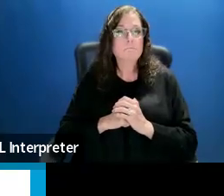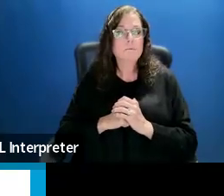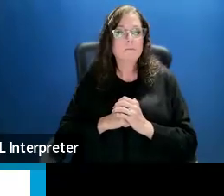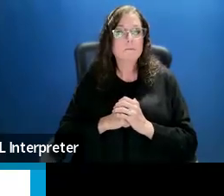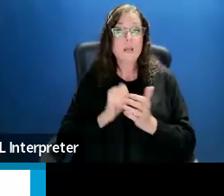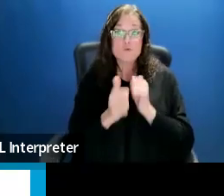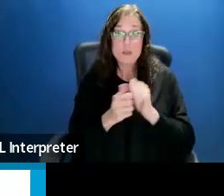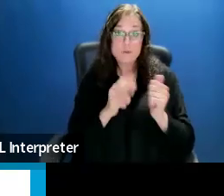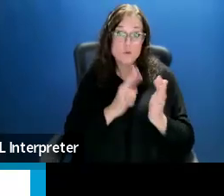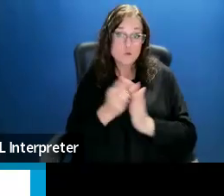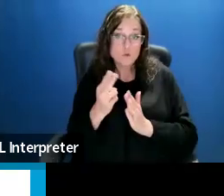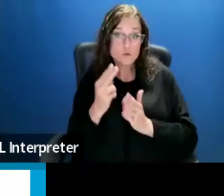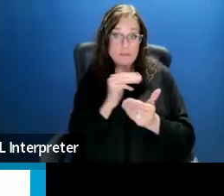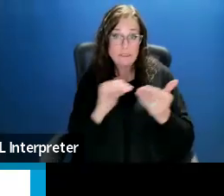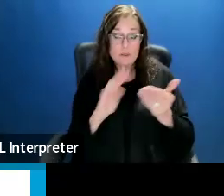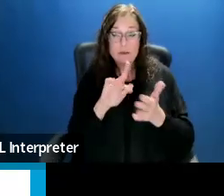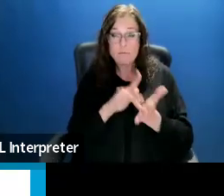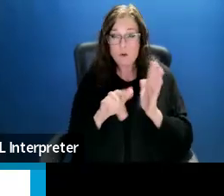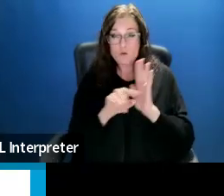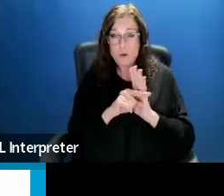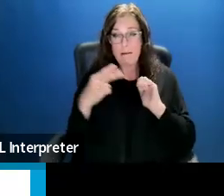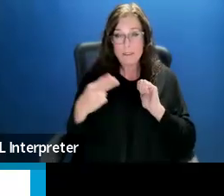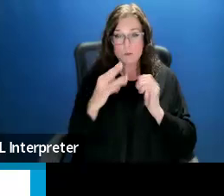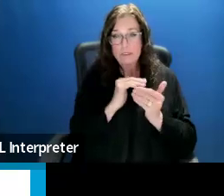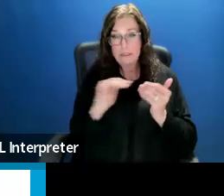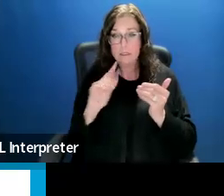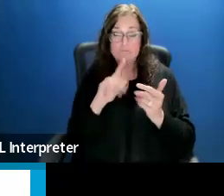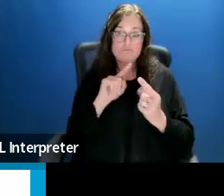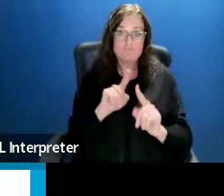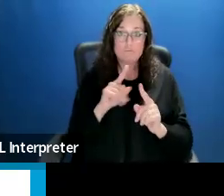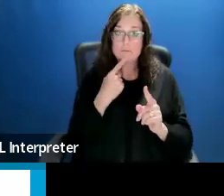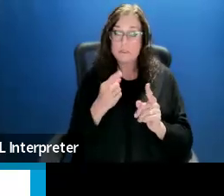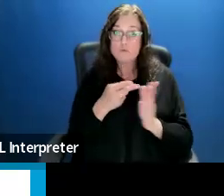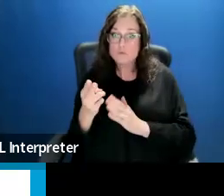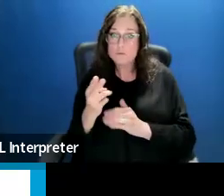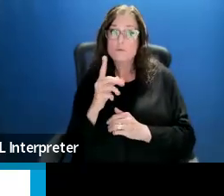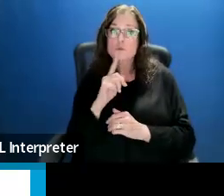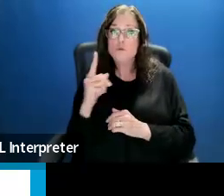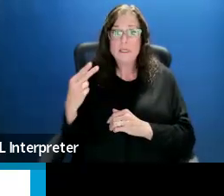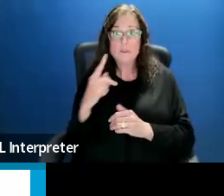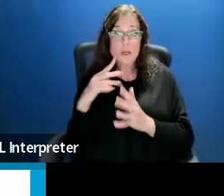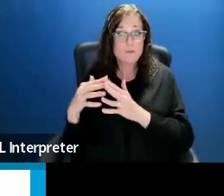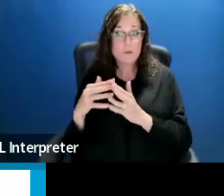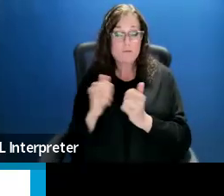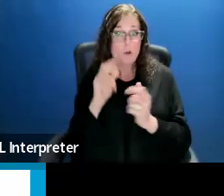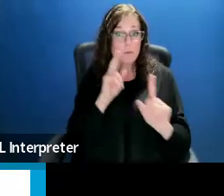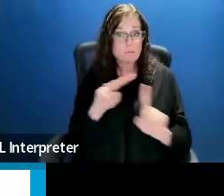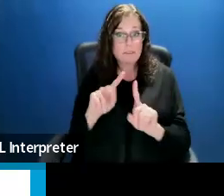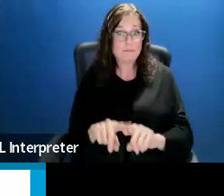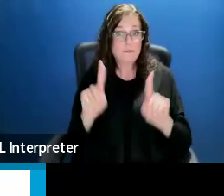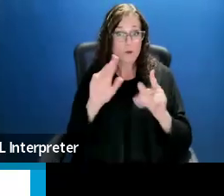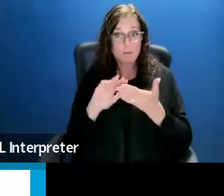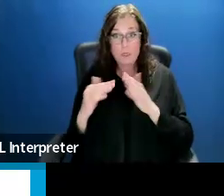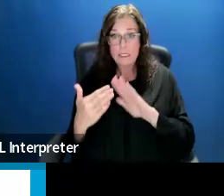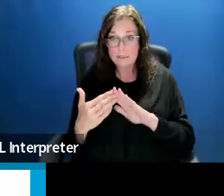The Race to the Truth series is a middle grade history series that aims to tell the true history of America from the perspective of different